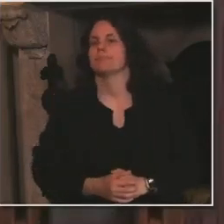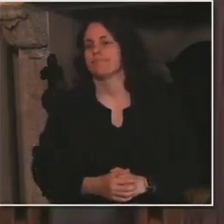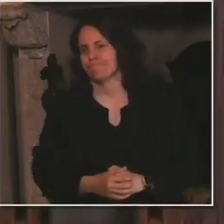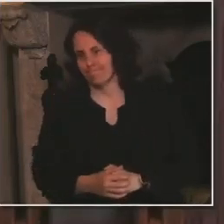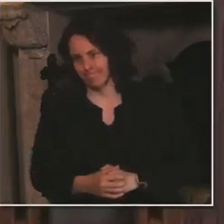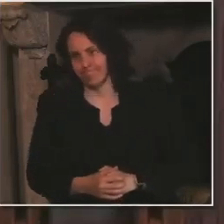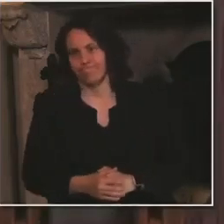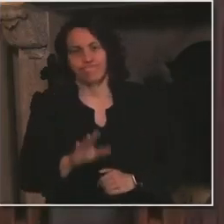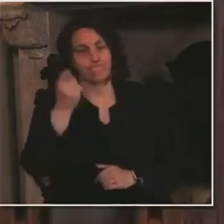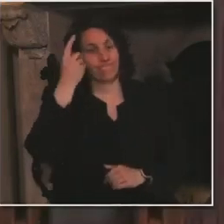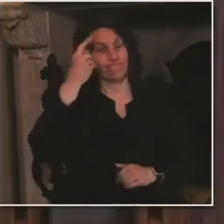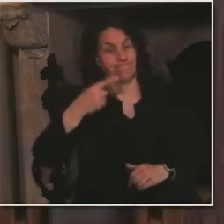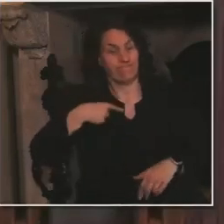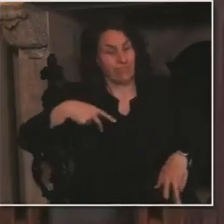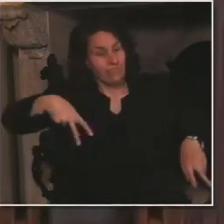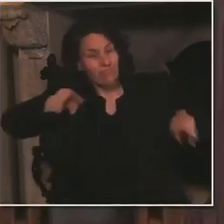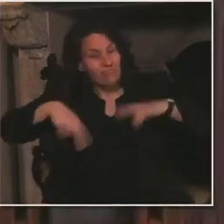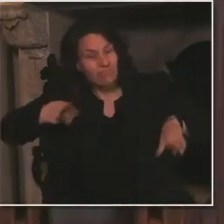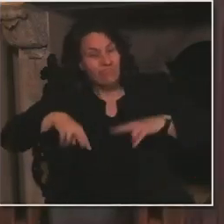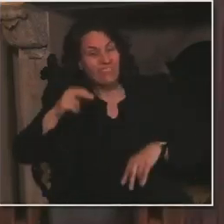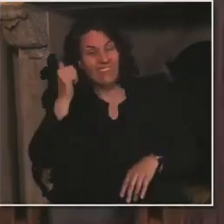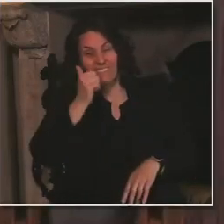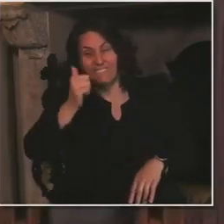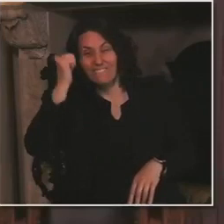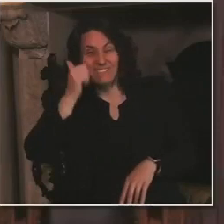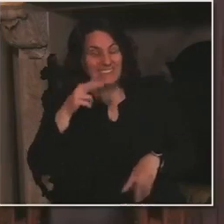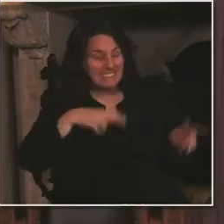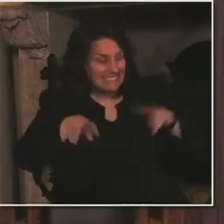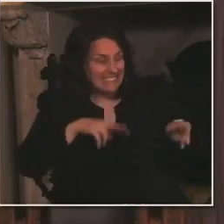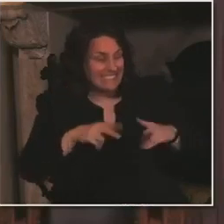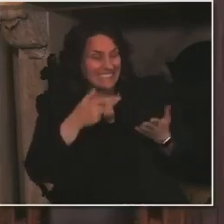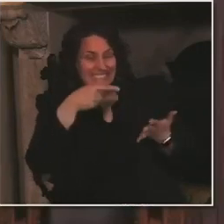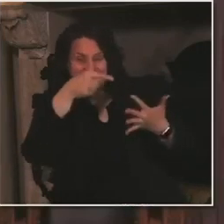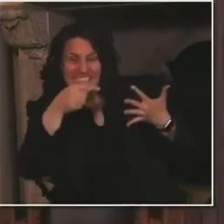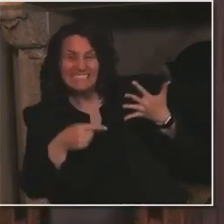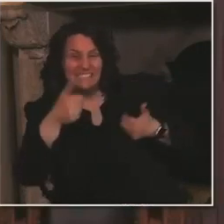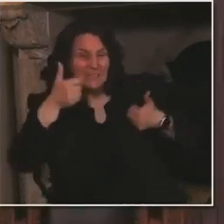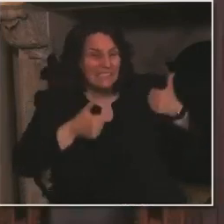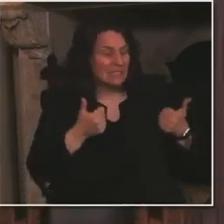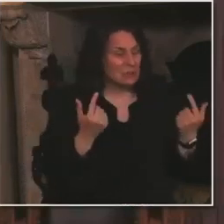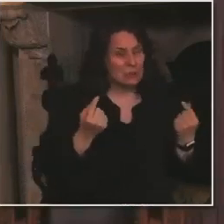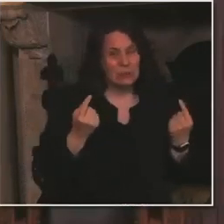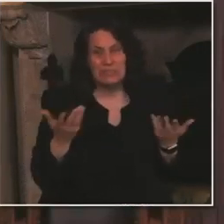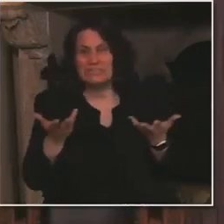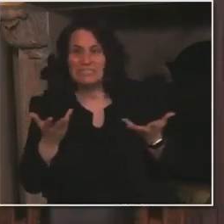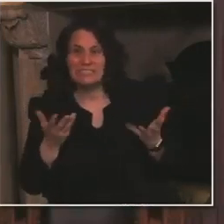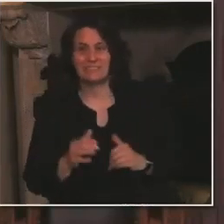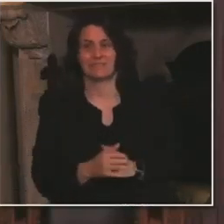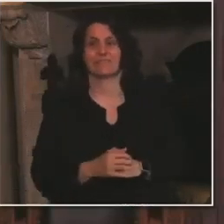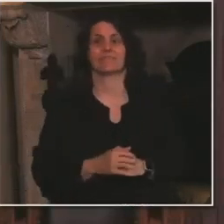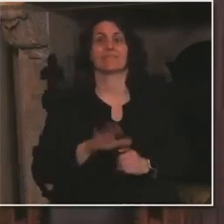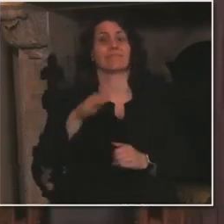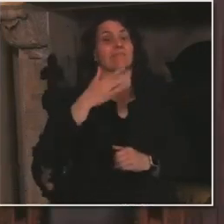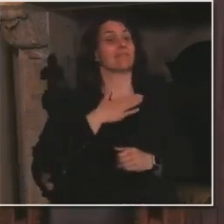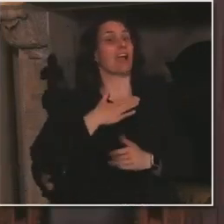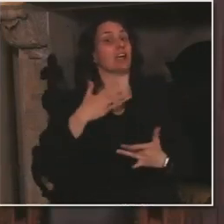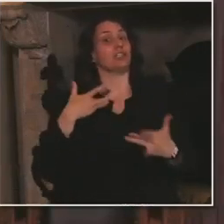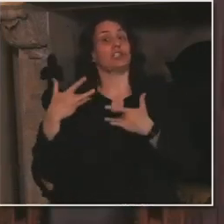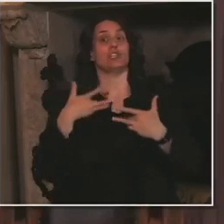We are very concerned when lots of social distancing was not happening, and also